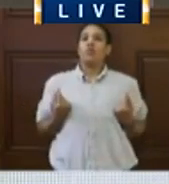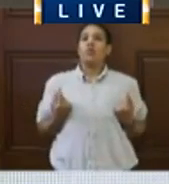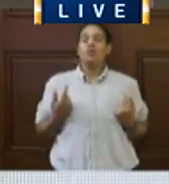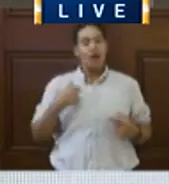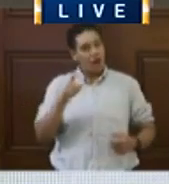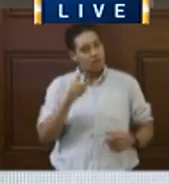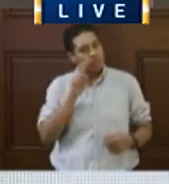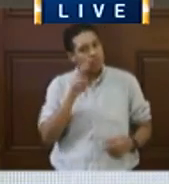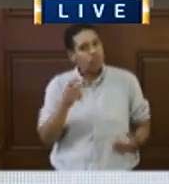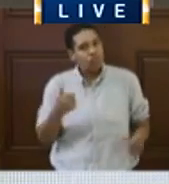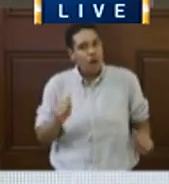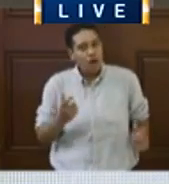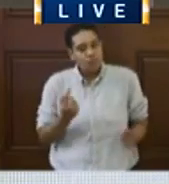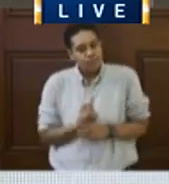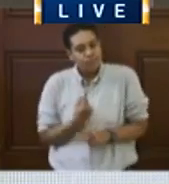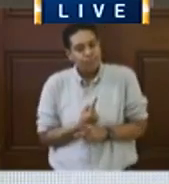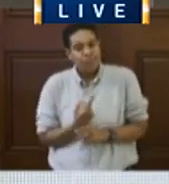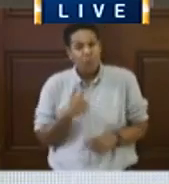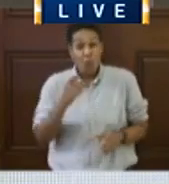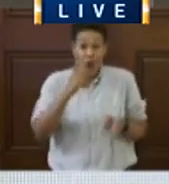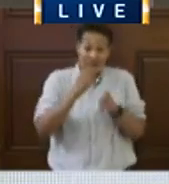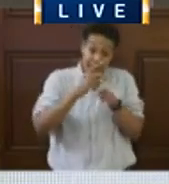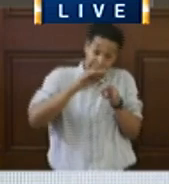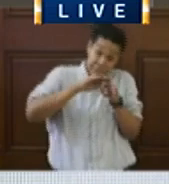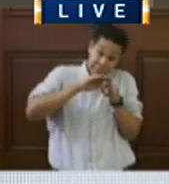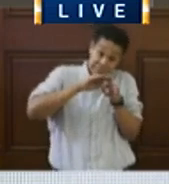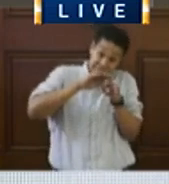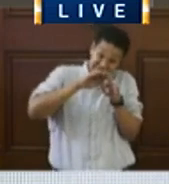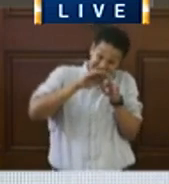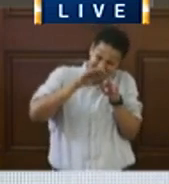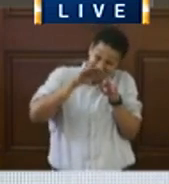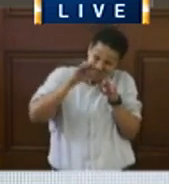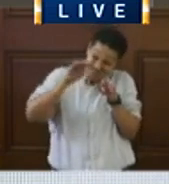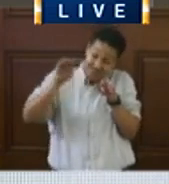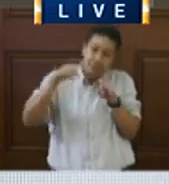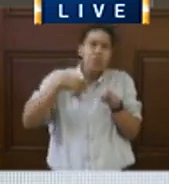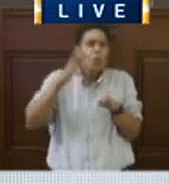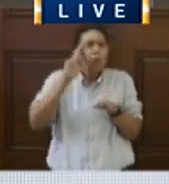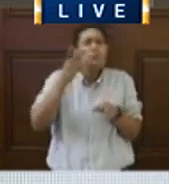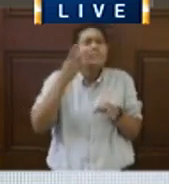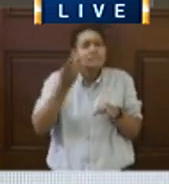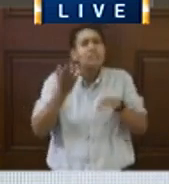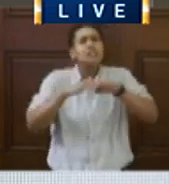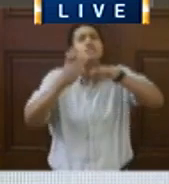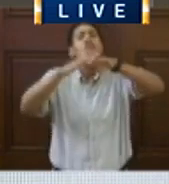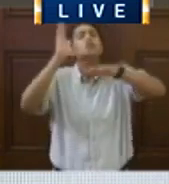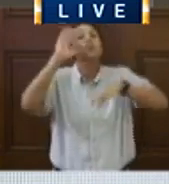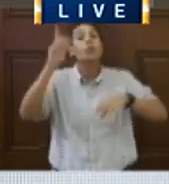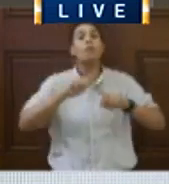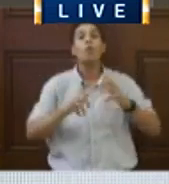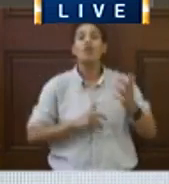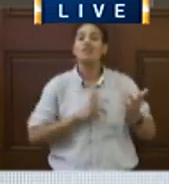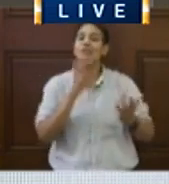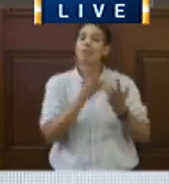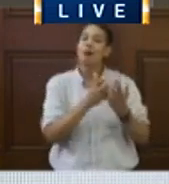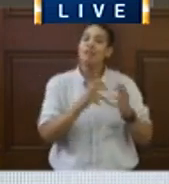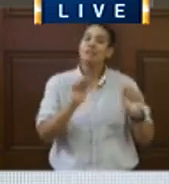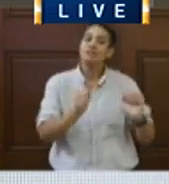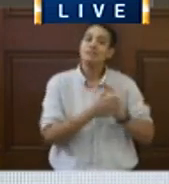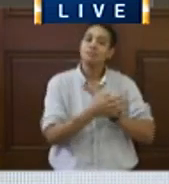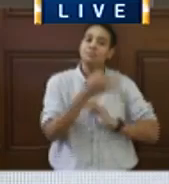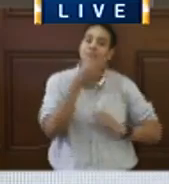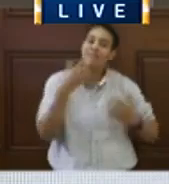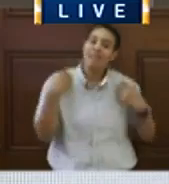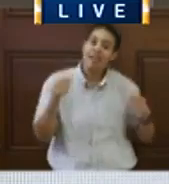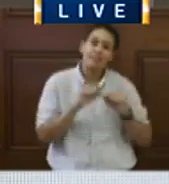rise, but we want to keep the curve within the capacity of the health system. Within the capacity of the health system. We have